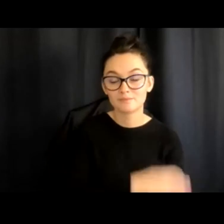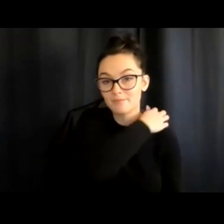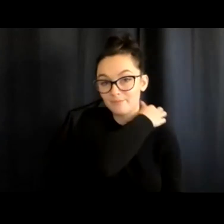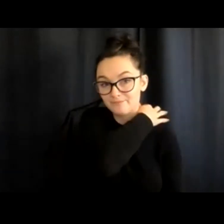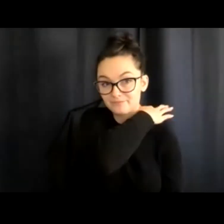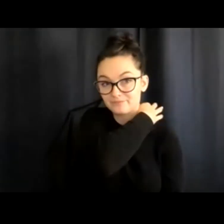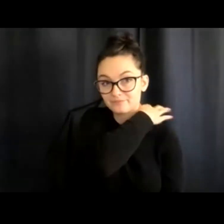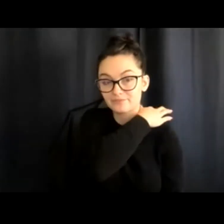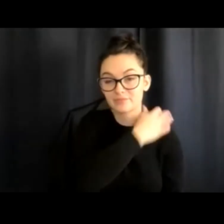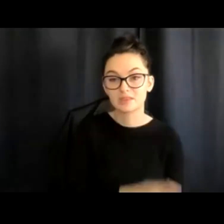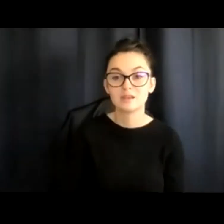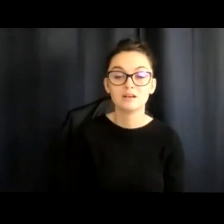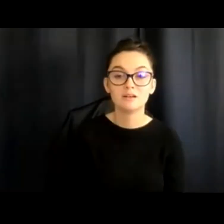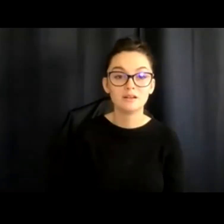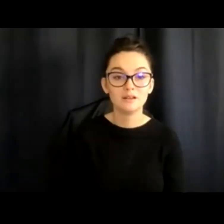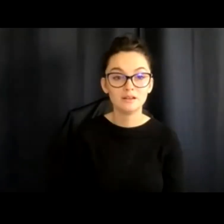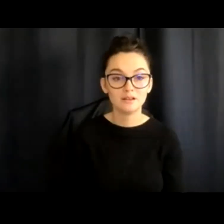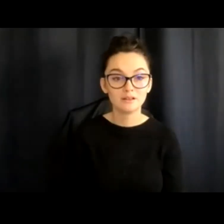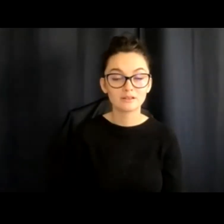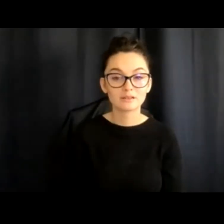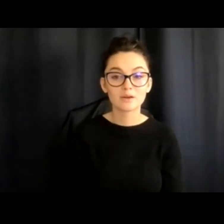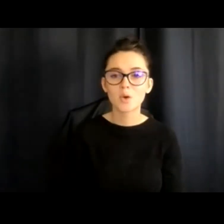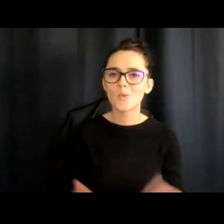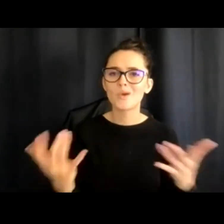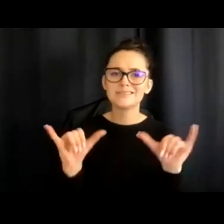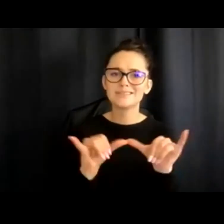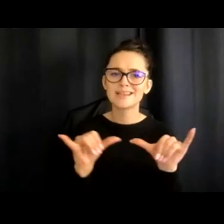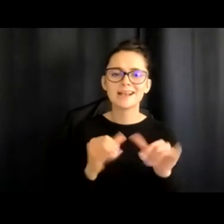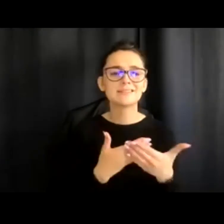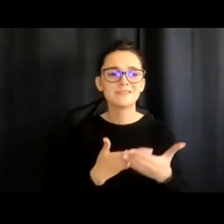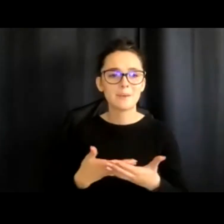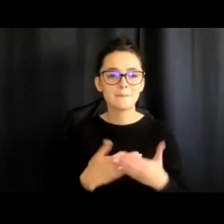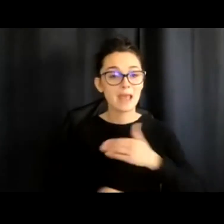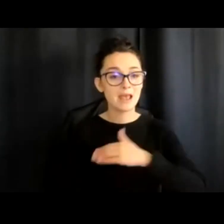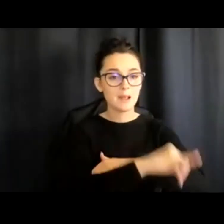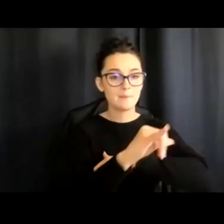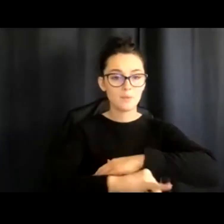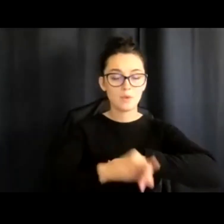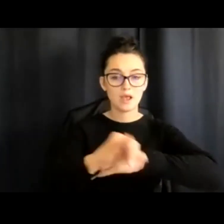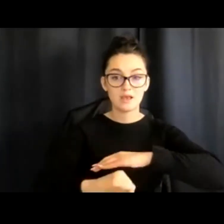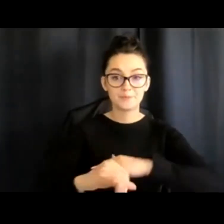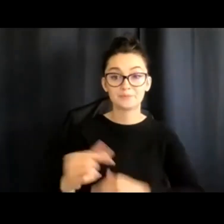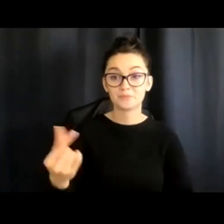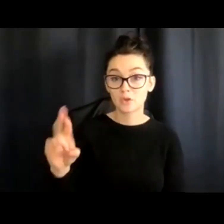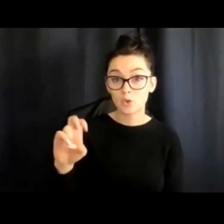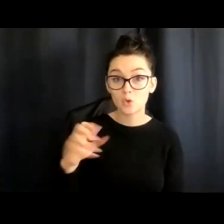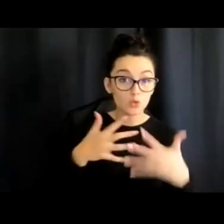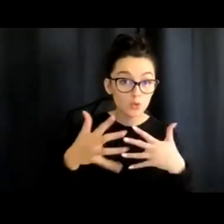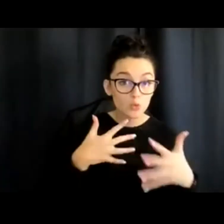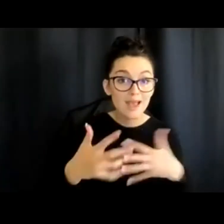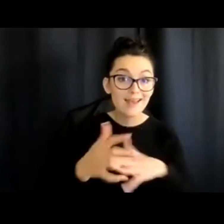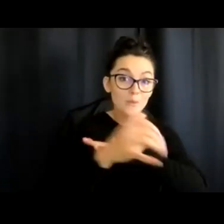What's the size of a baby whale? The size of a baby gray whale?